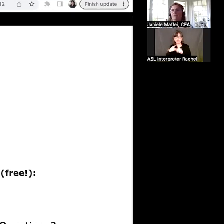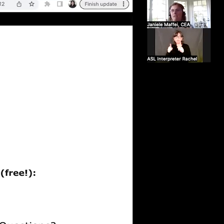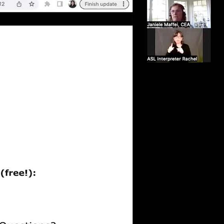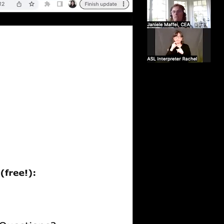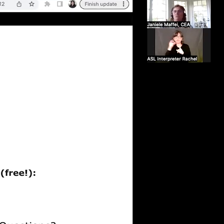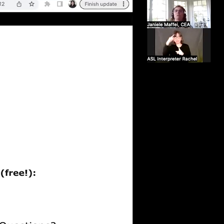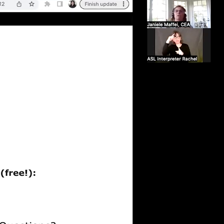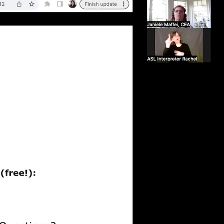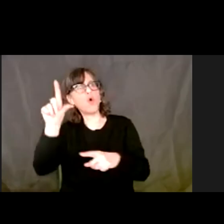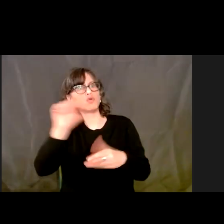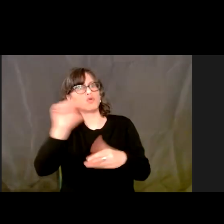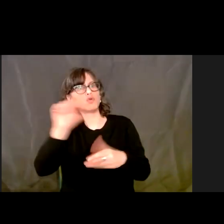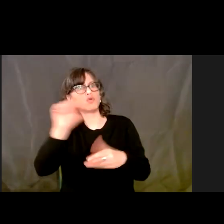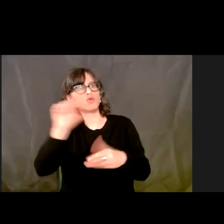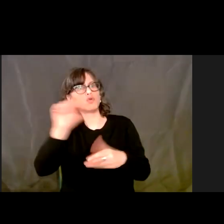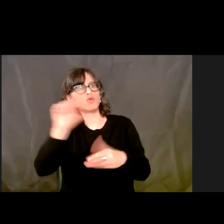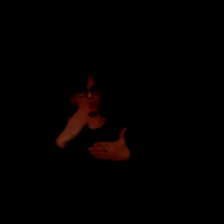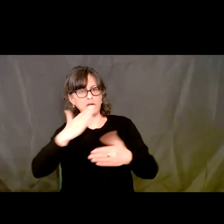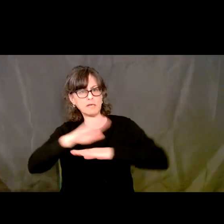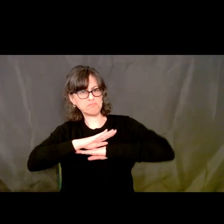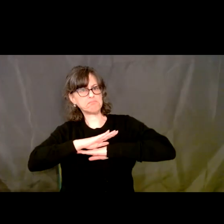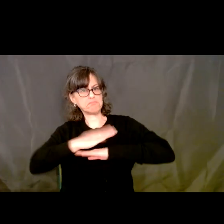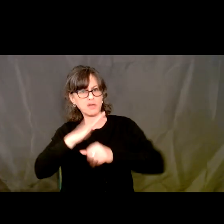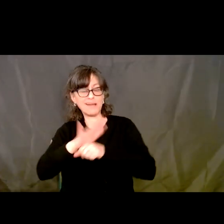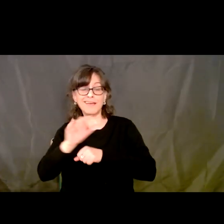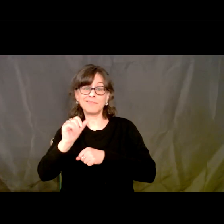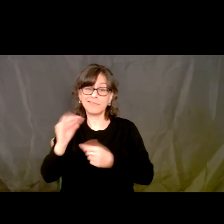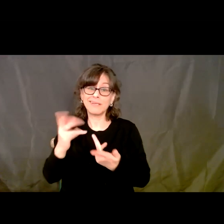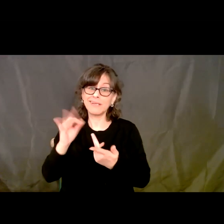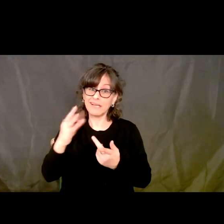that 20,000 is going to make you whole, particularly if you have the older home.